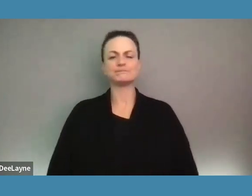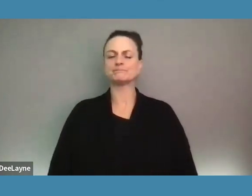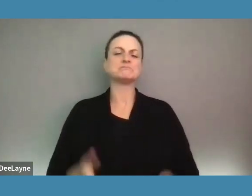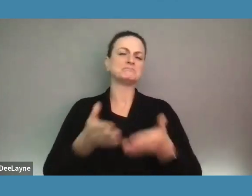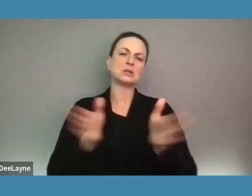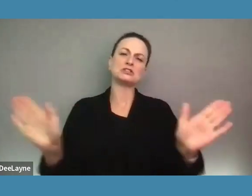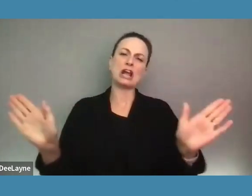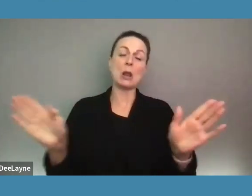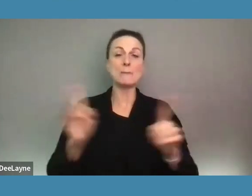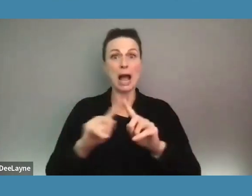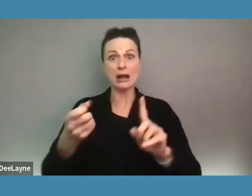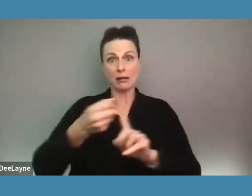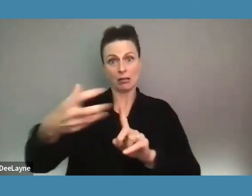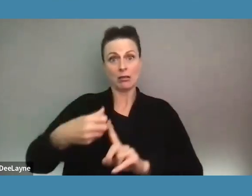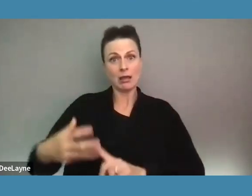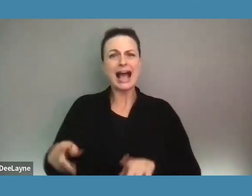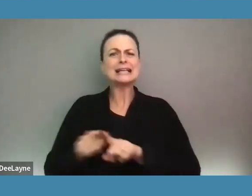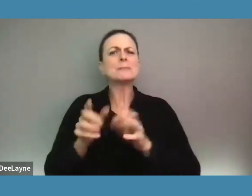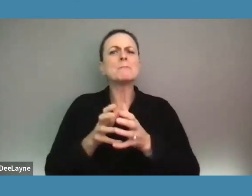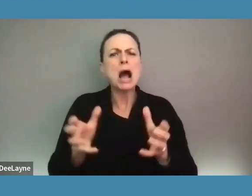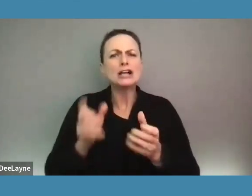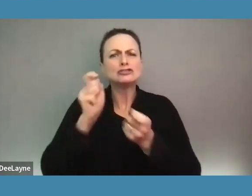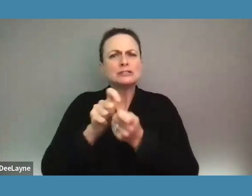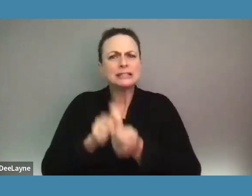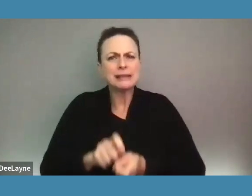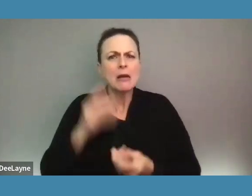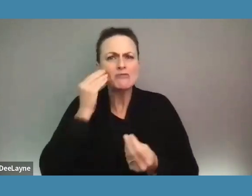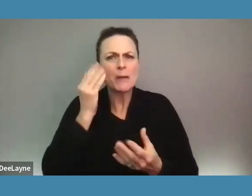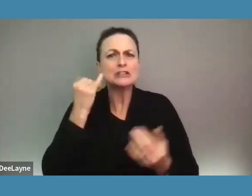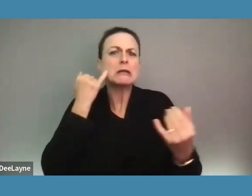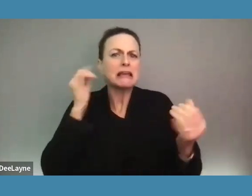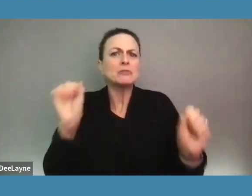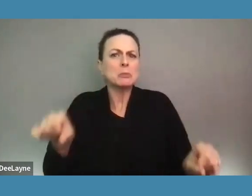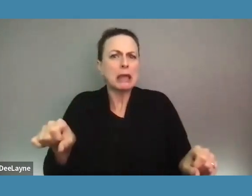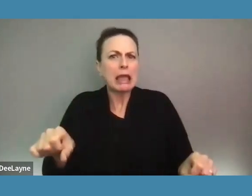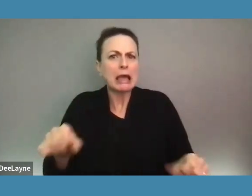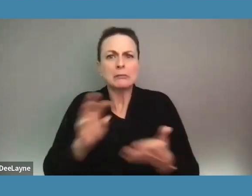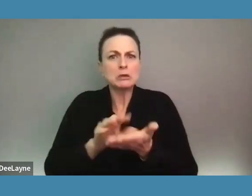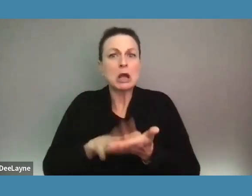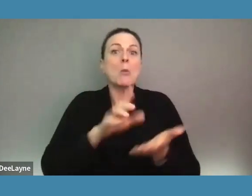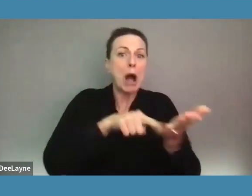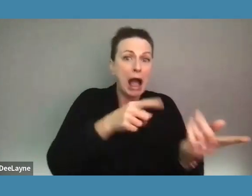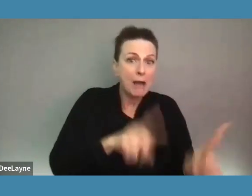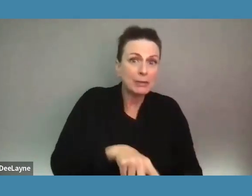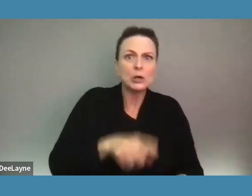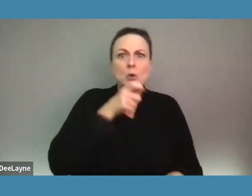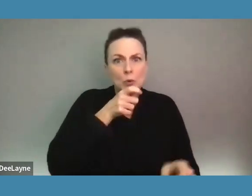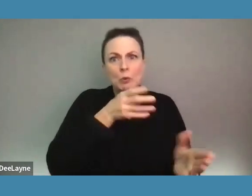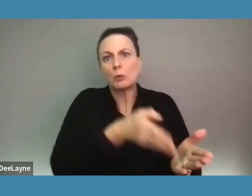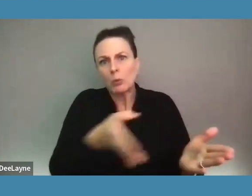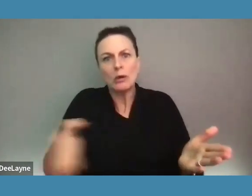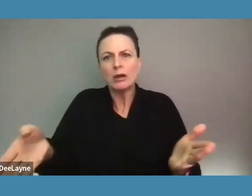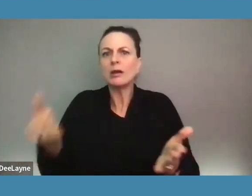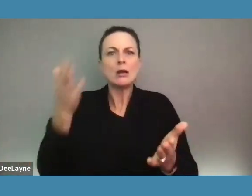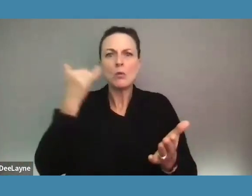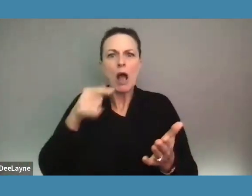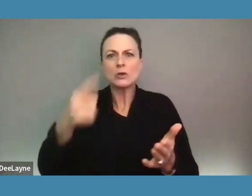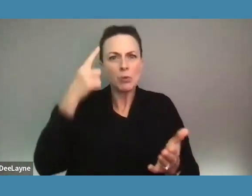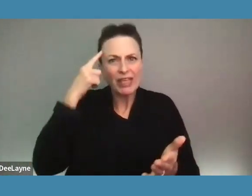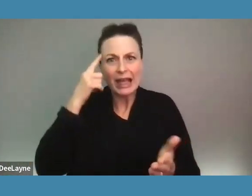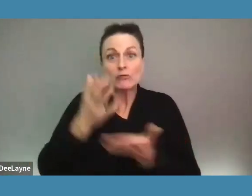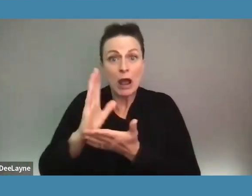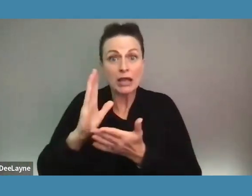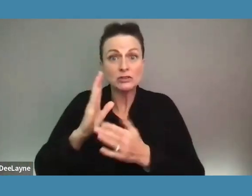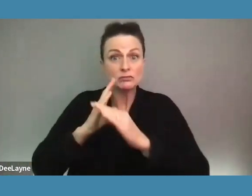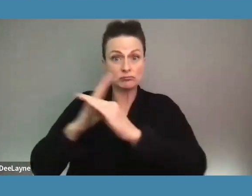but in a lot of detail, or as much detail as you can, what they did, or why you think your right to